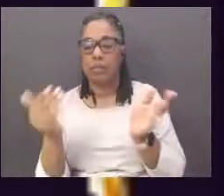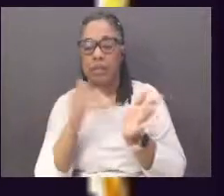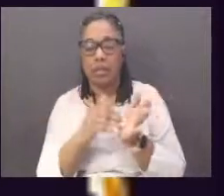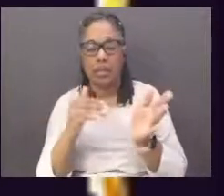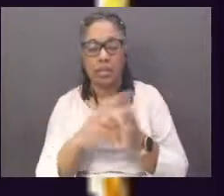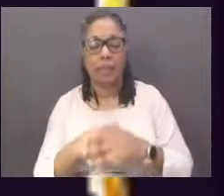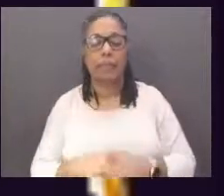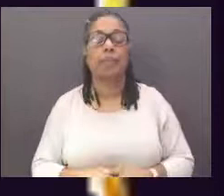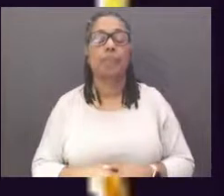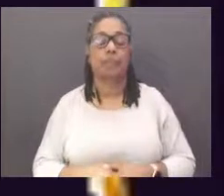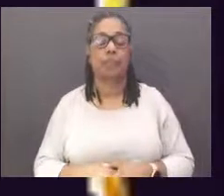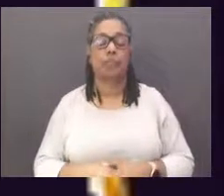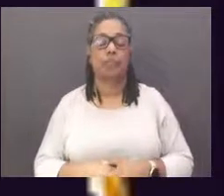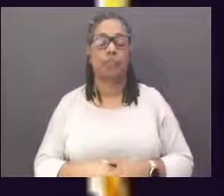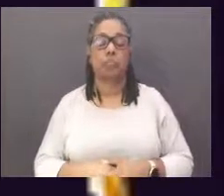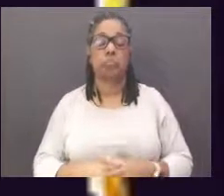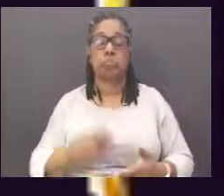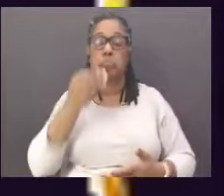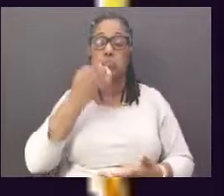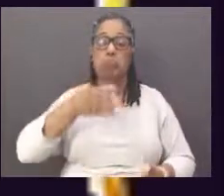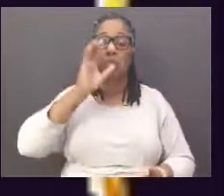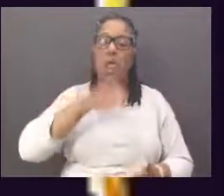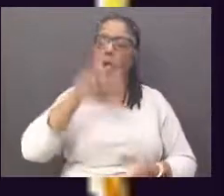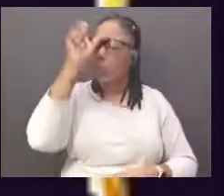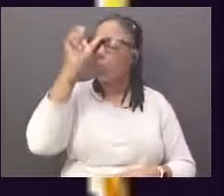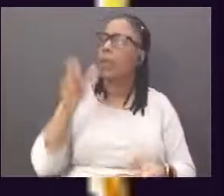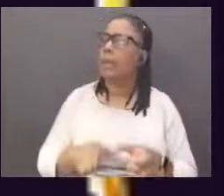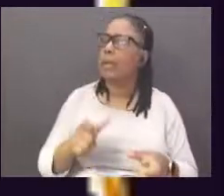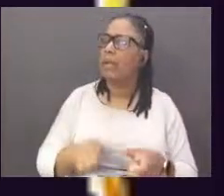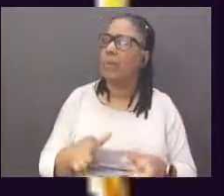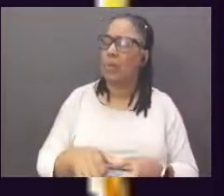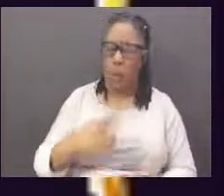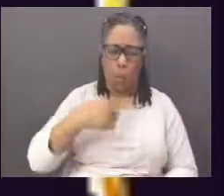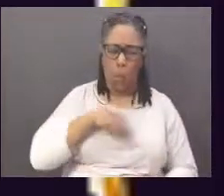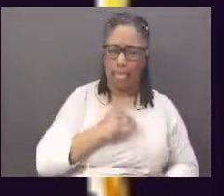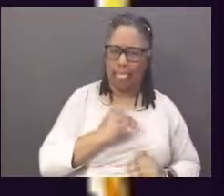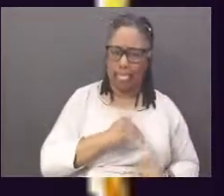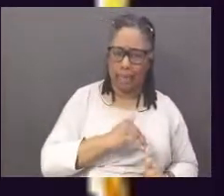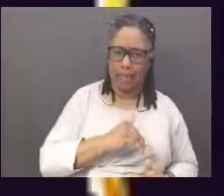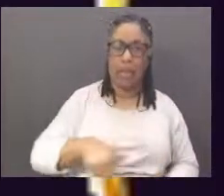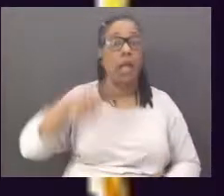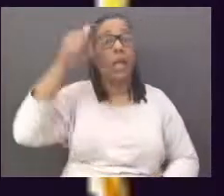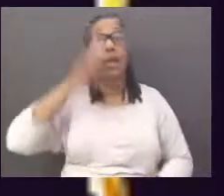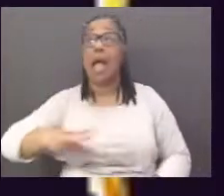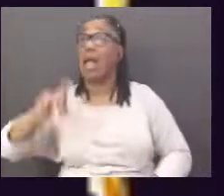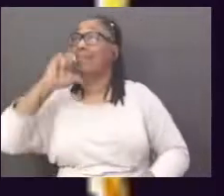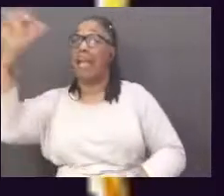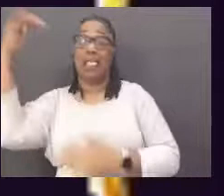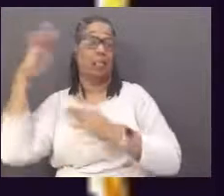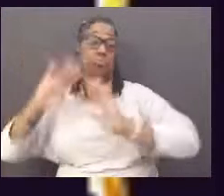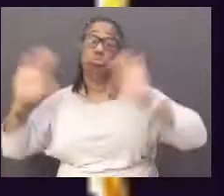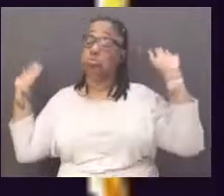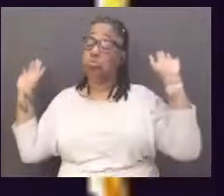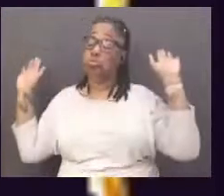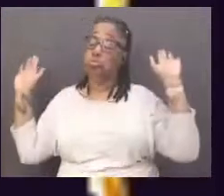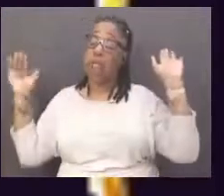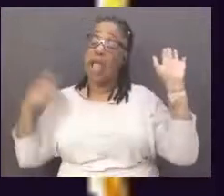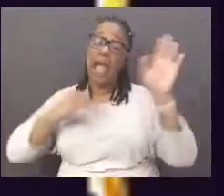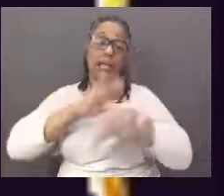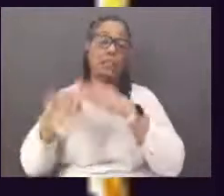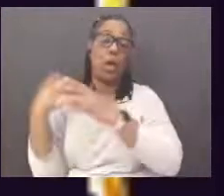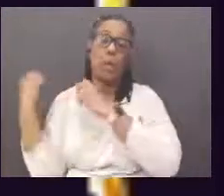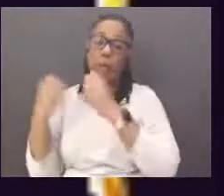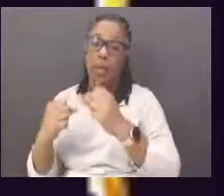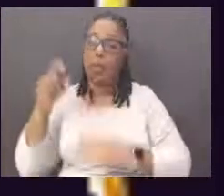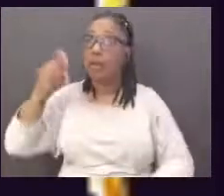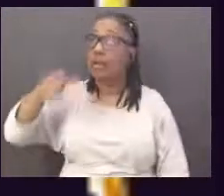remember the fact that we are finite and that God is infinite, that God is all powerful, and we need God to survive.